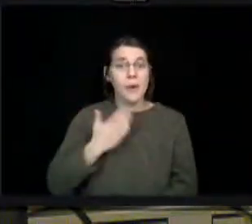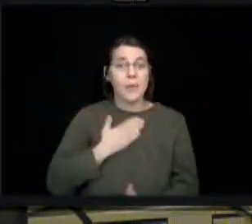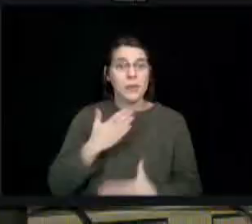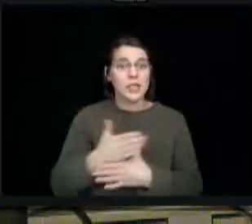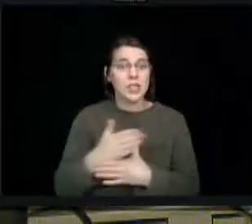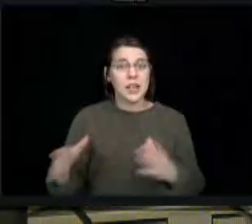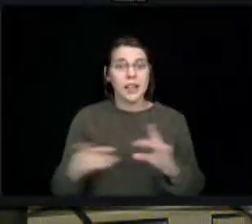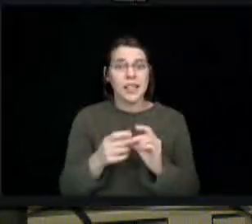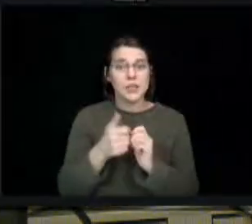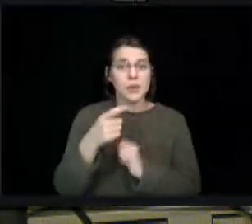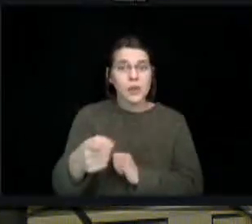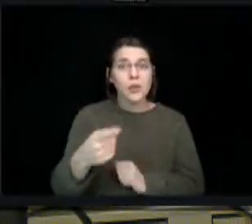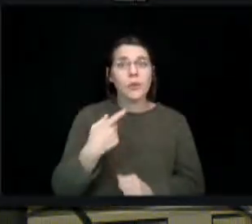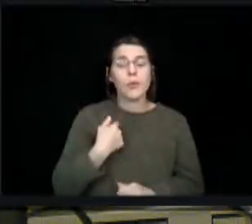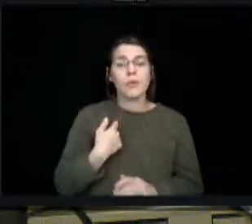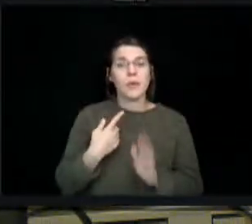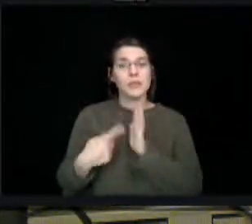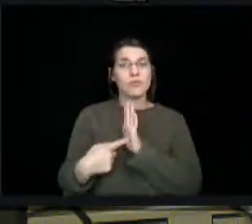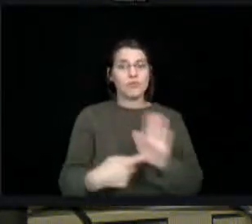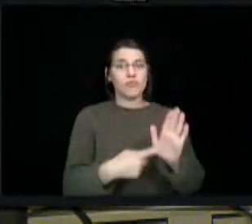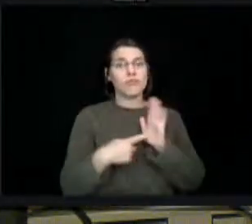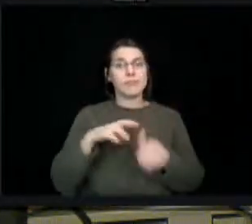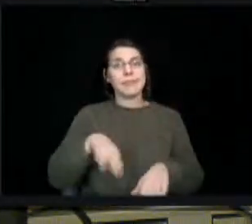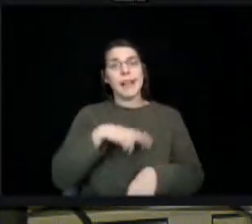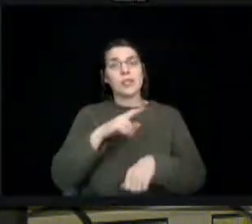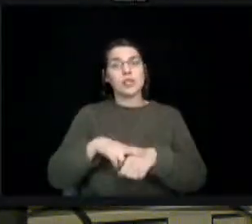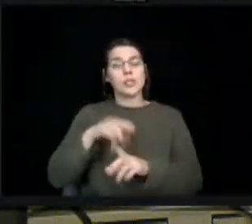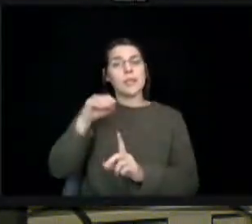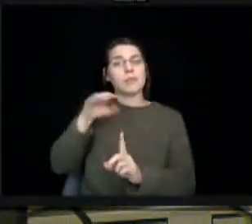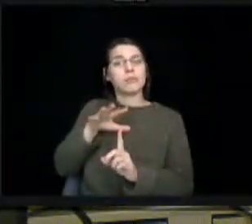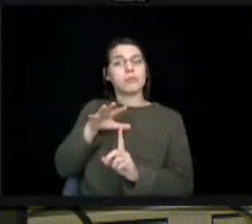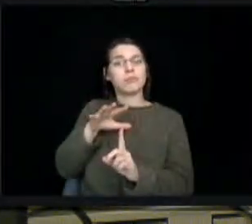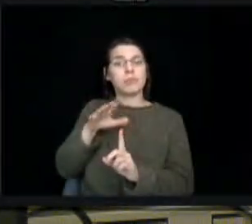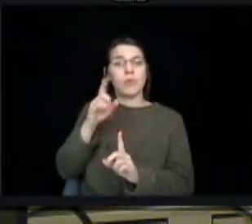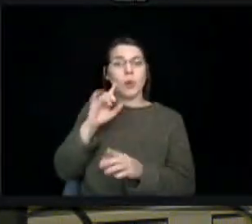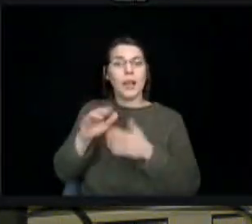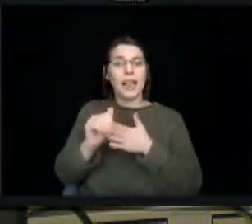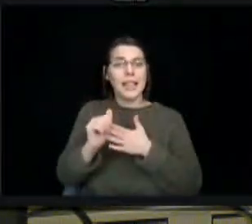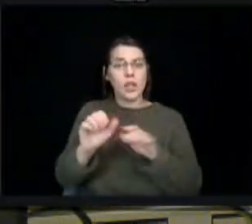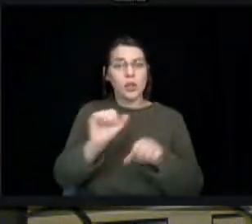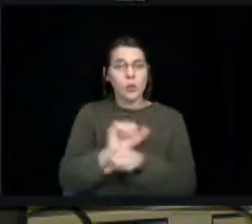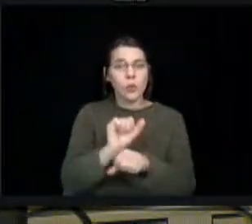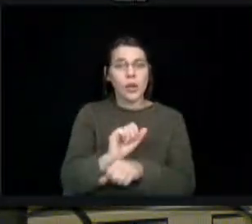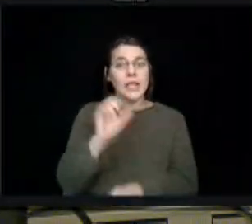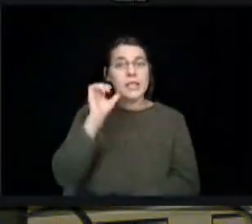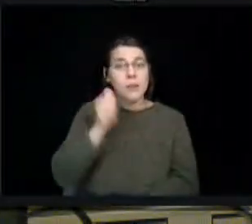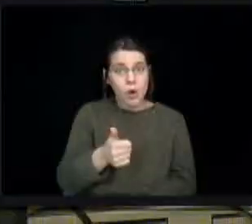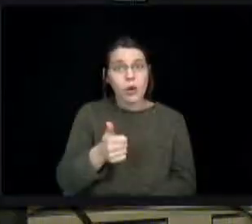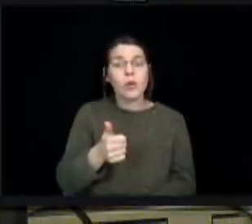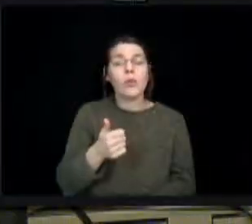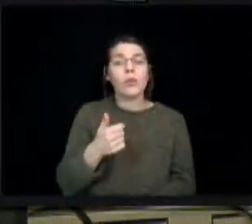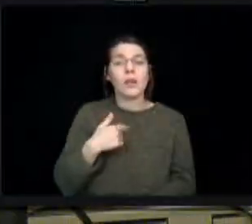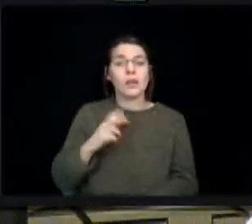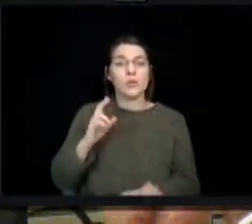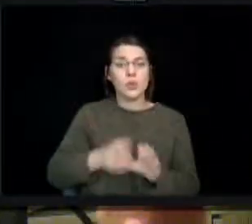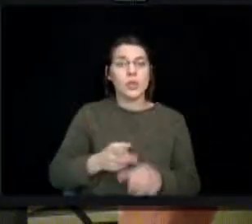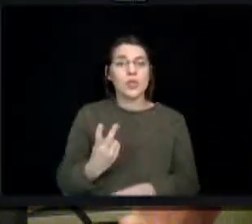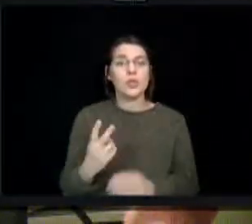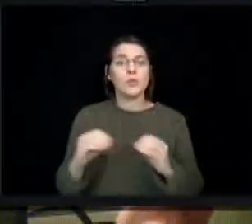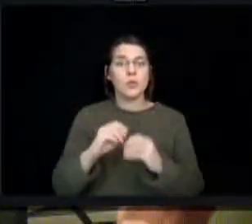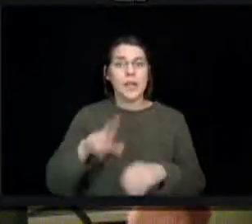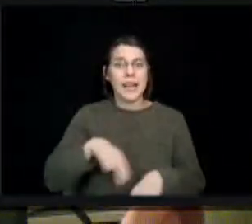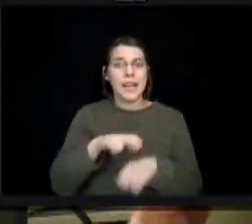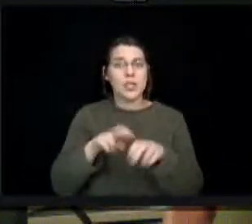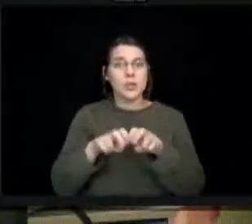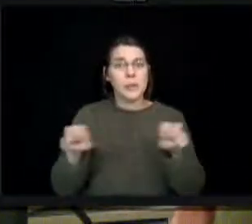work, and I'm actually going to be on a national panel with 2 other cities tomorrow talking about the work that we're doing here to be inclusive